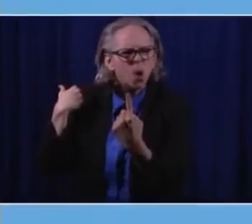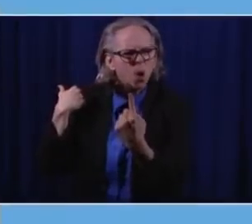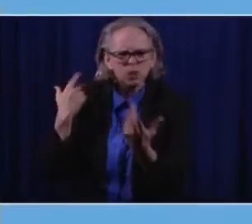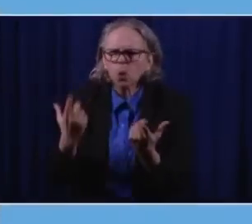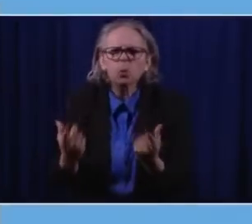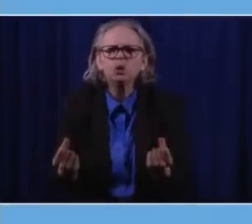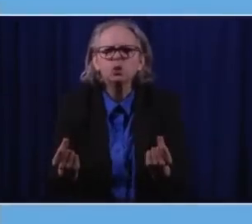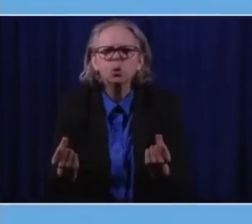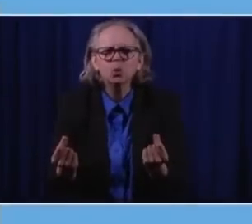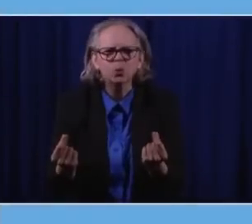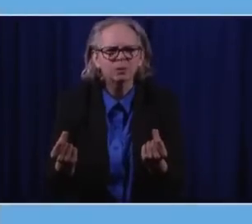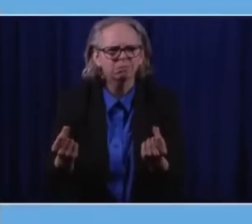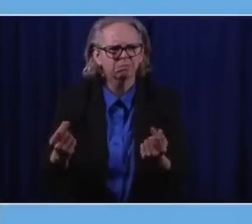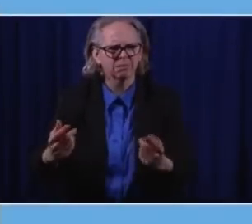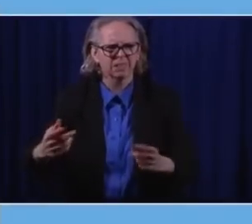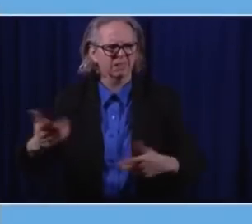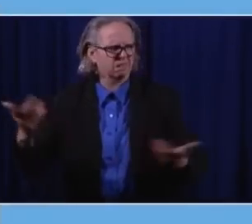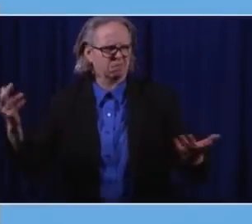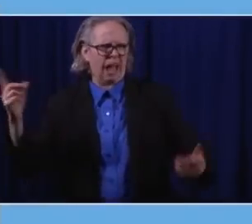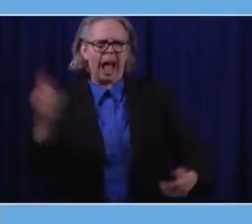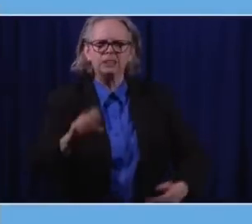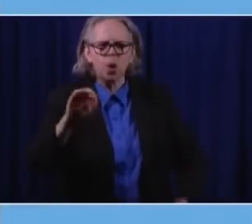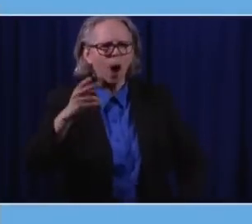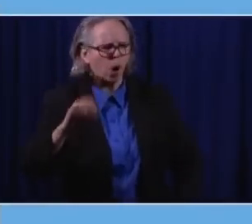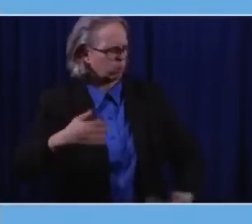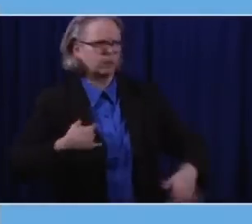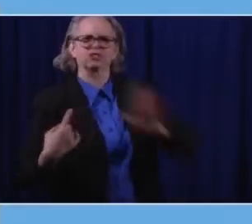Ask Ohio. We'll show you.